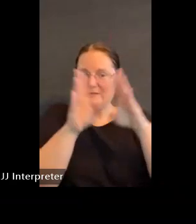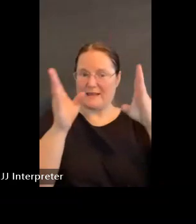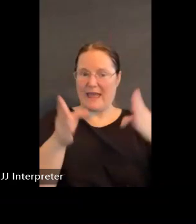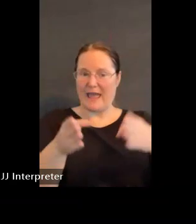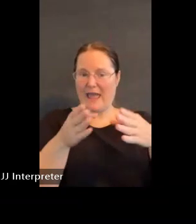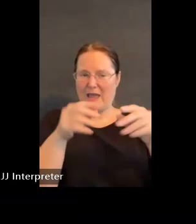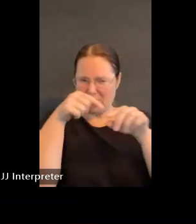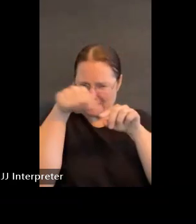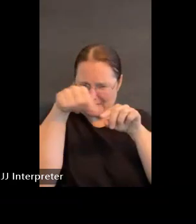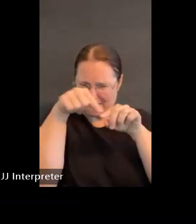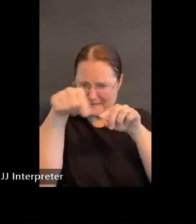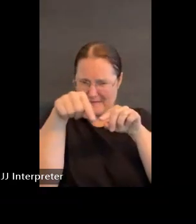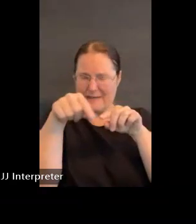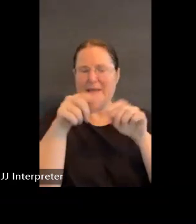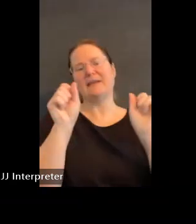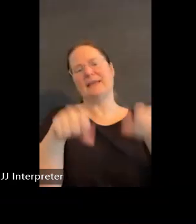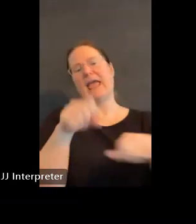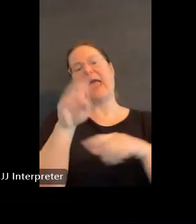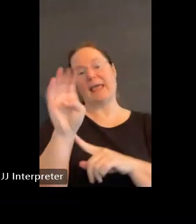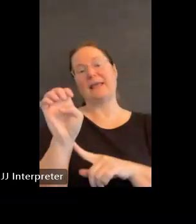that can. Sometimes the